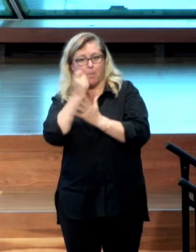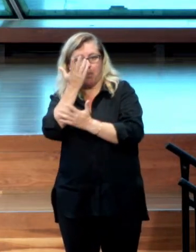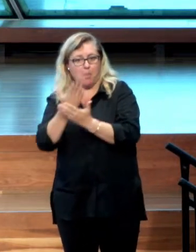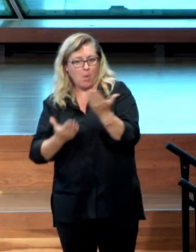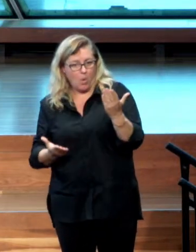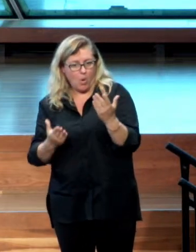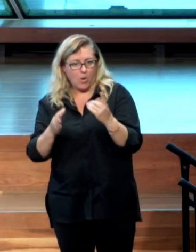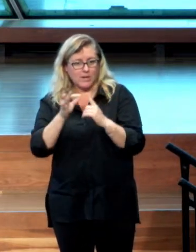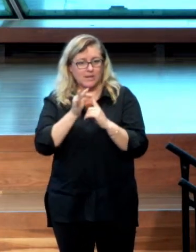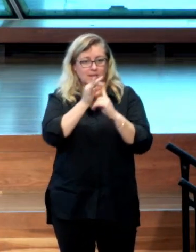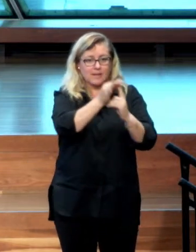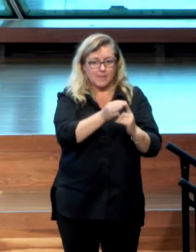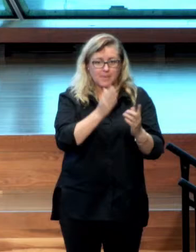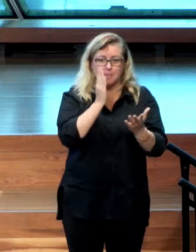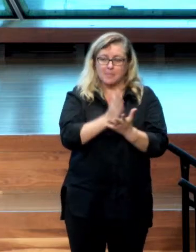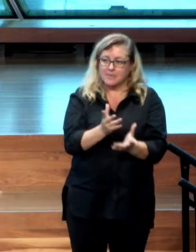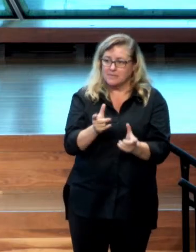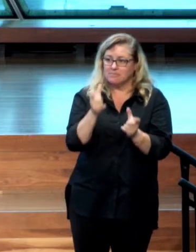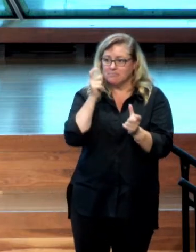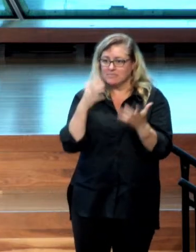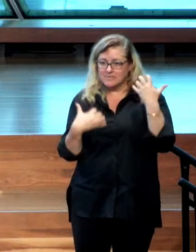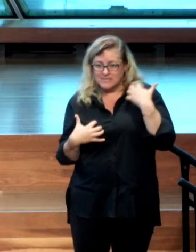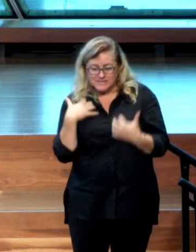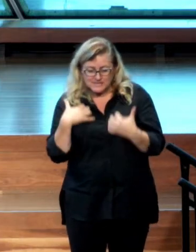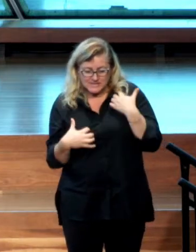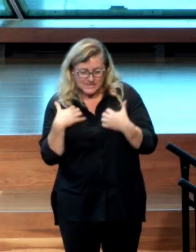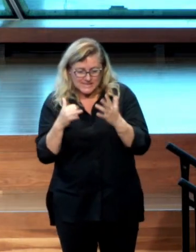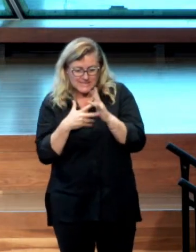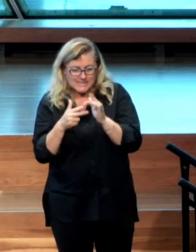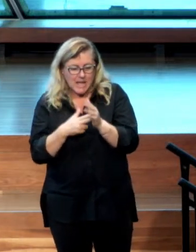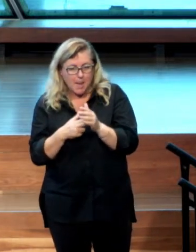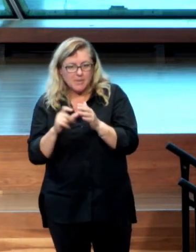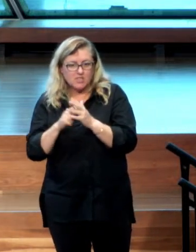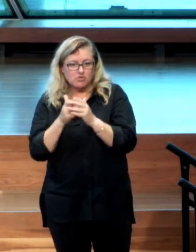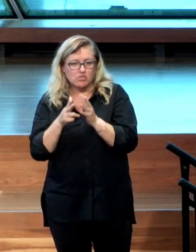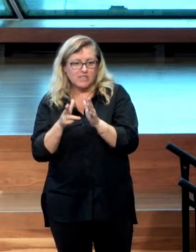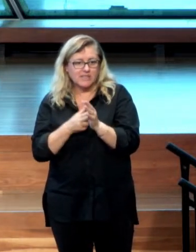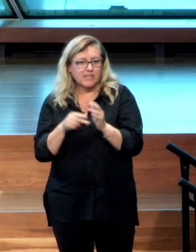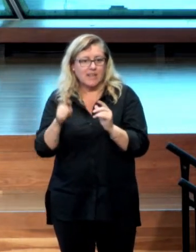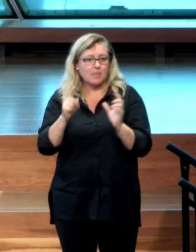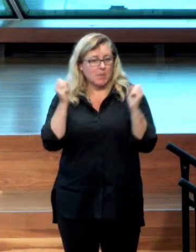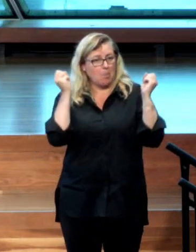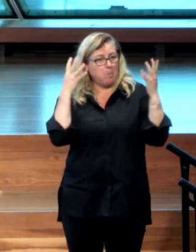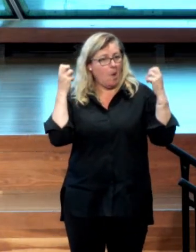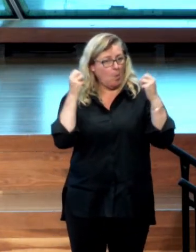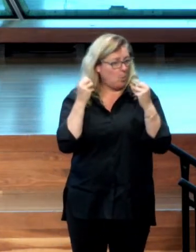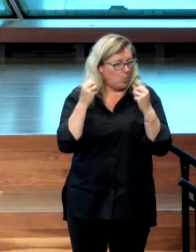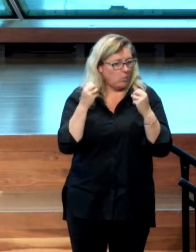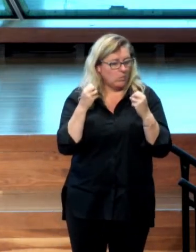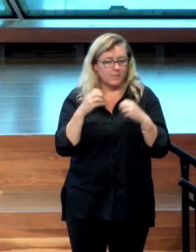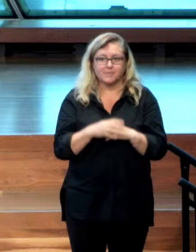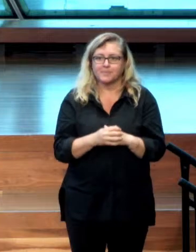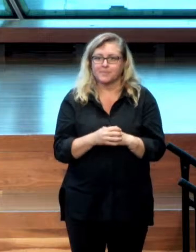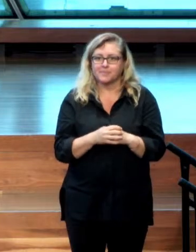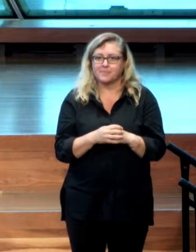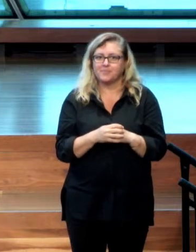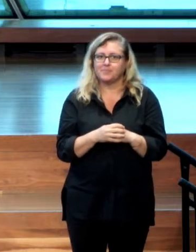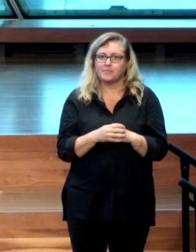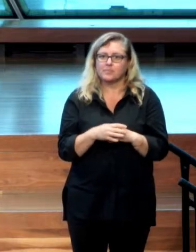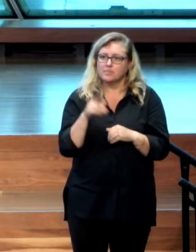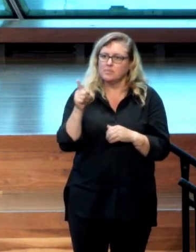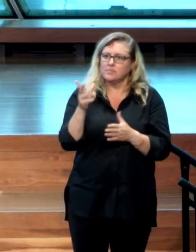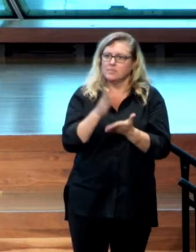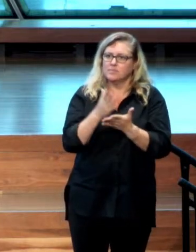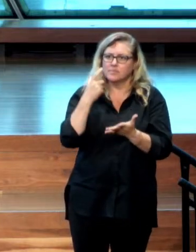I screamed so loudly. Simon Crean was sitting in front of me, and I think I burst his ears. And it was